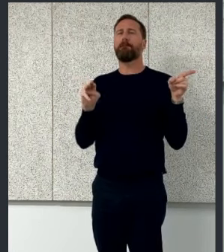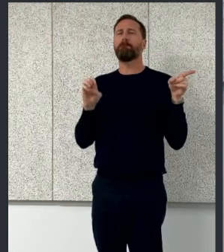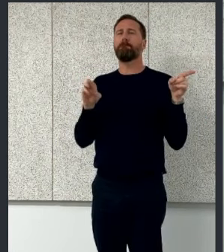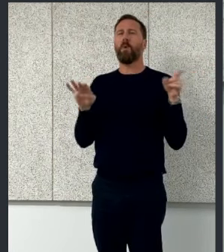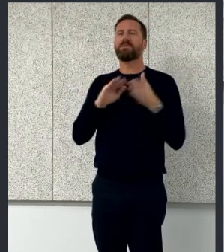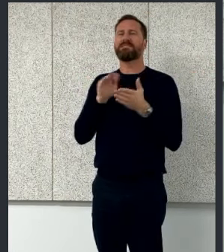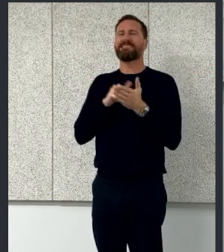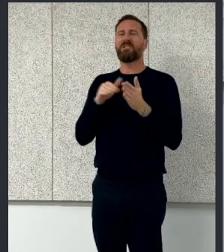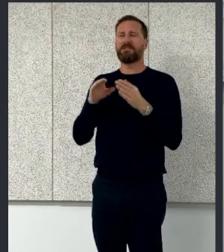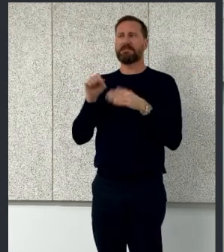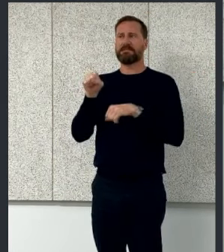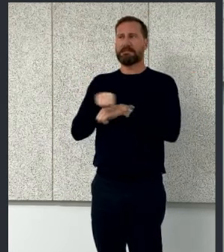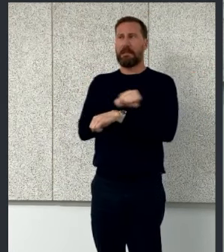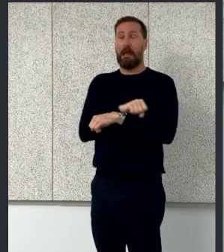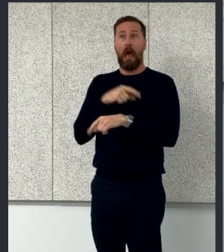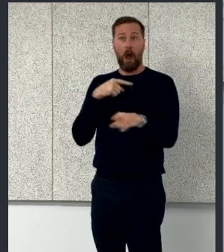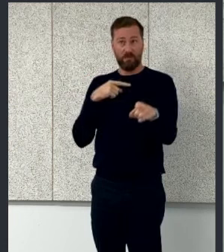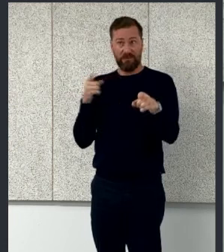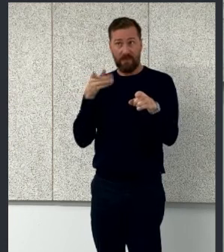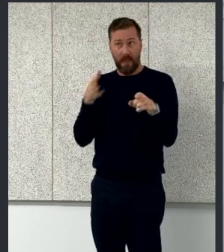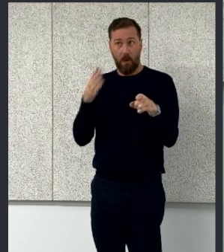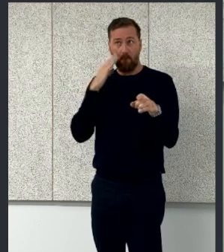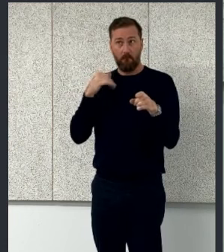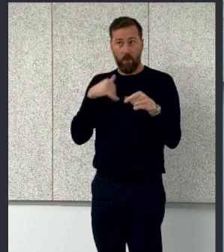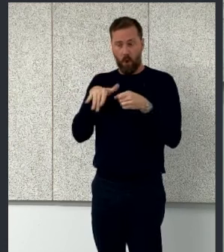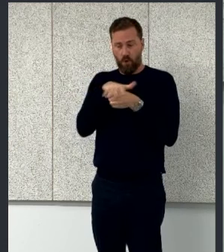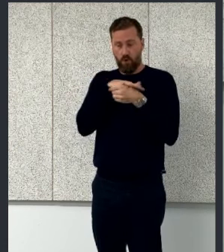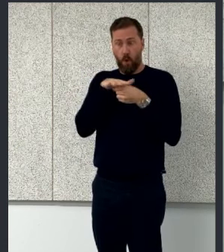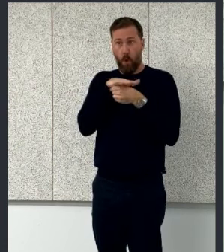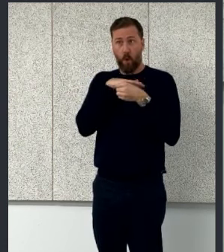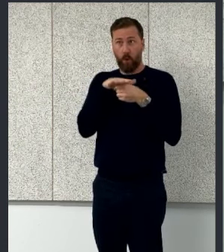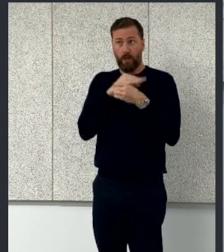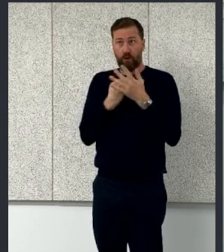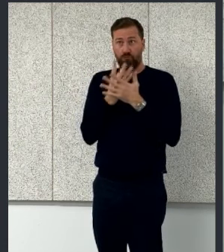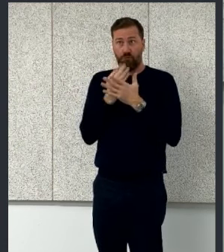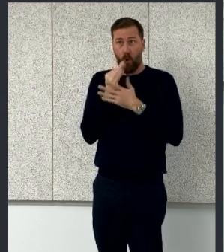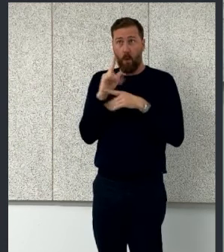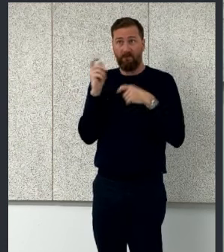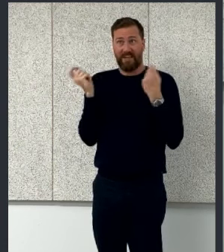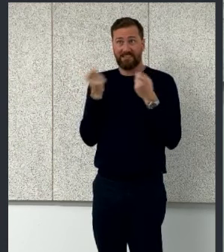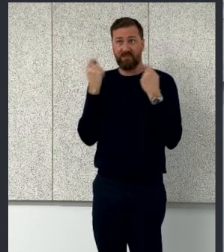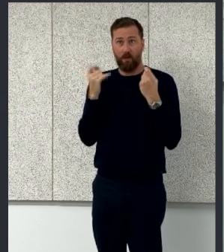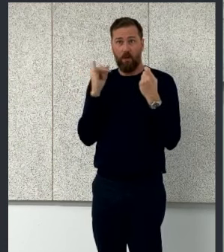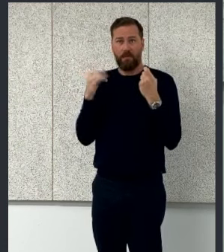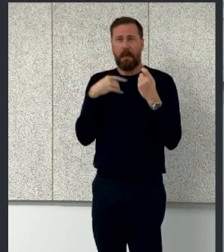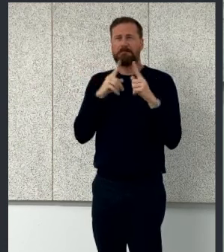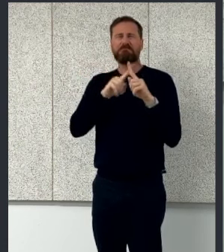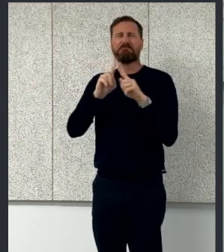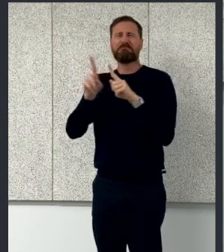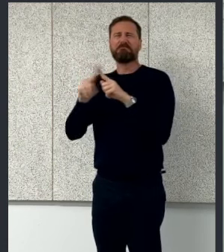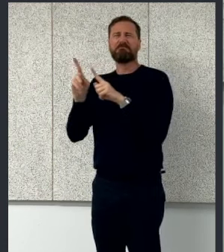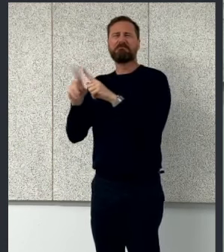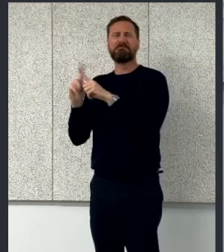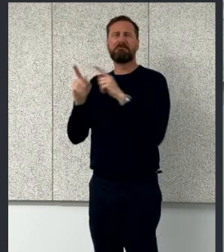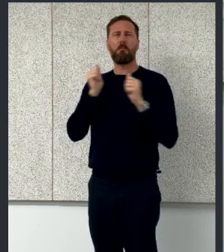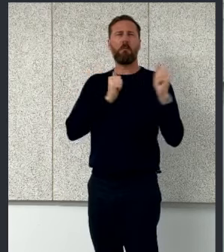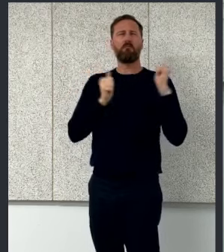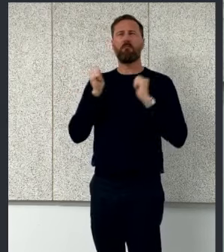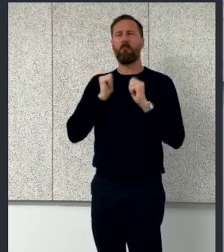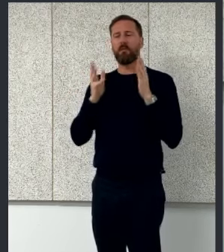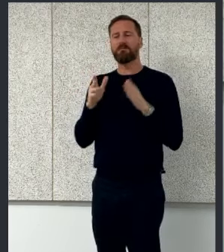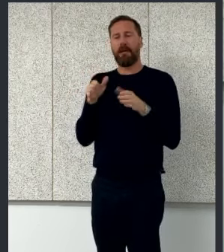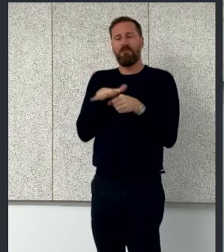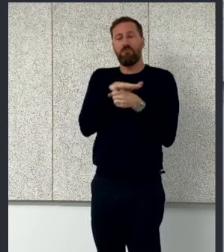the inaugural Locally Grown Festival, which is a festival of all manner of performance by local